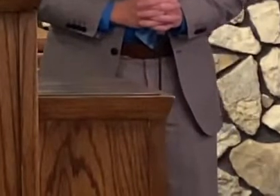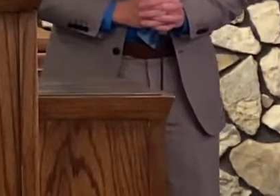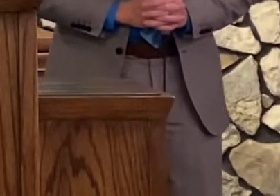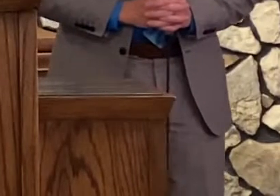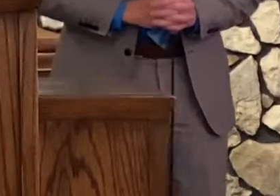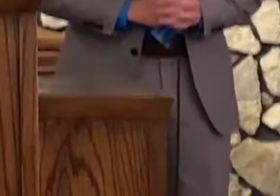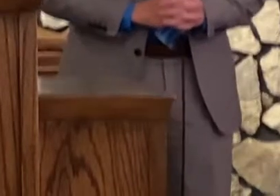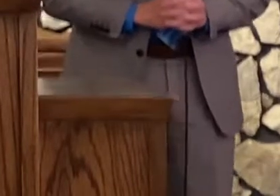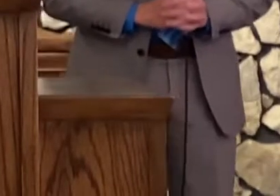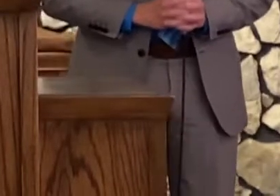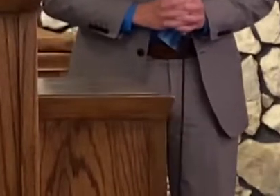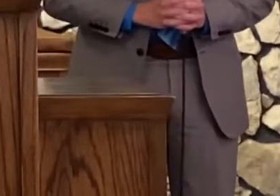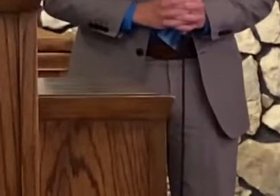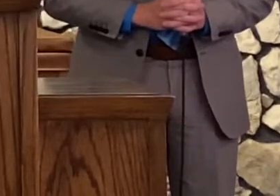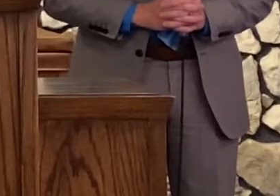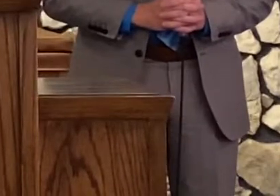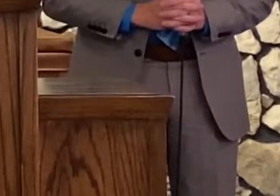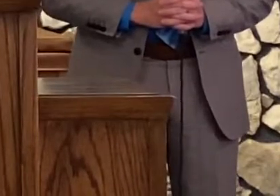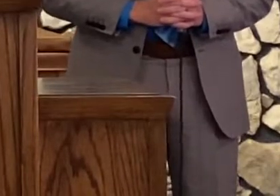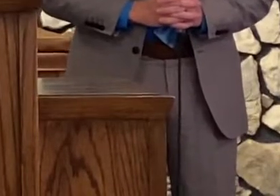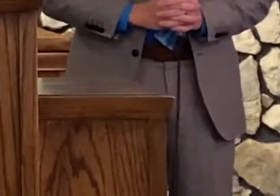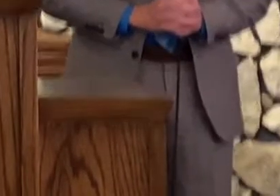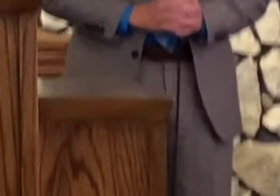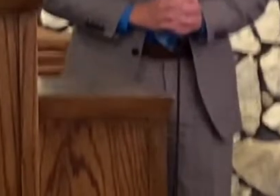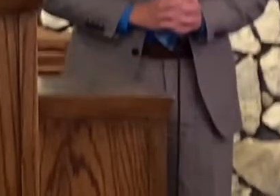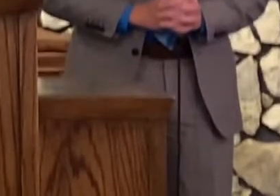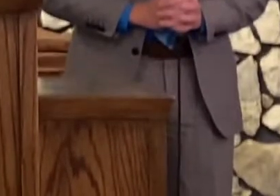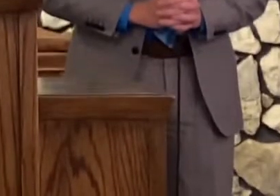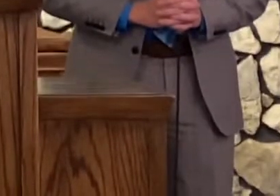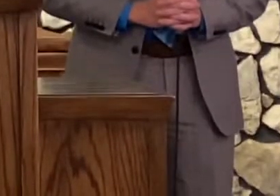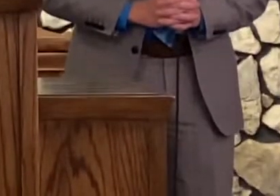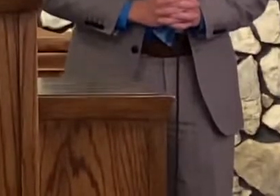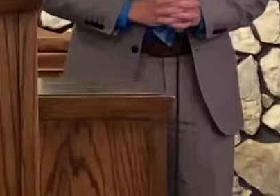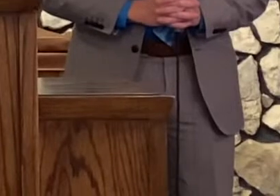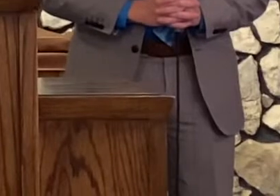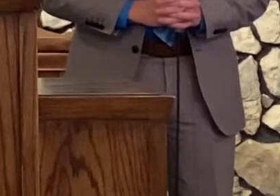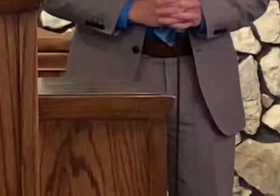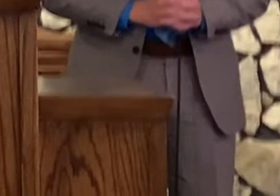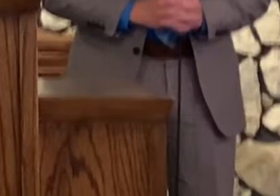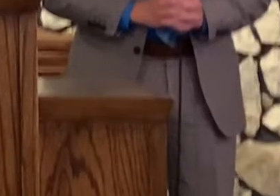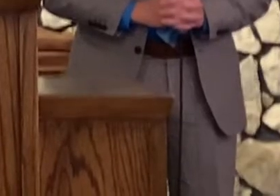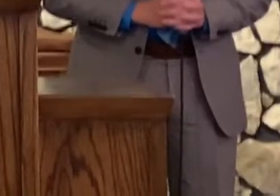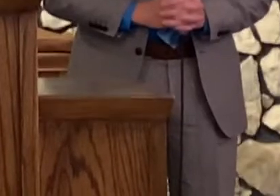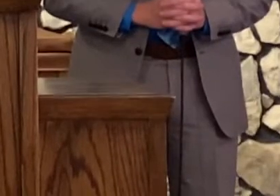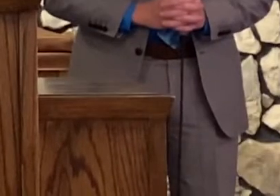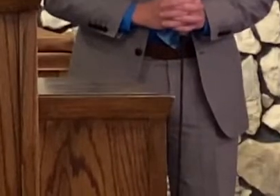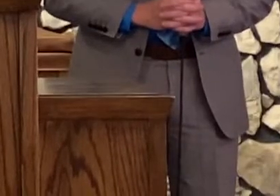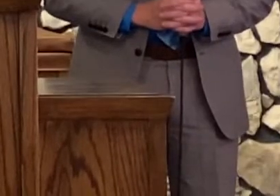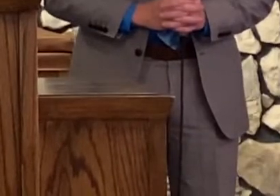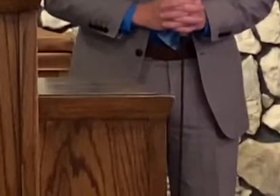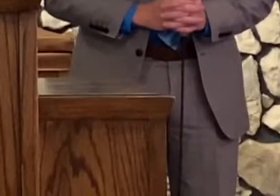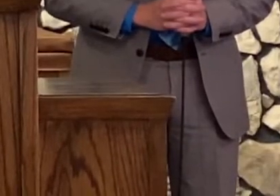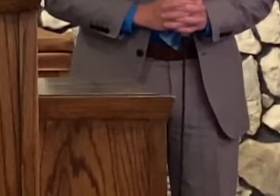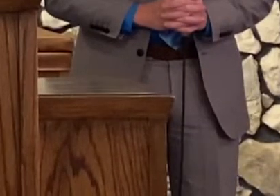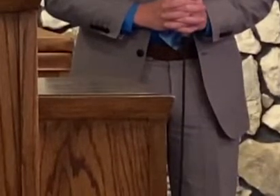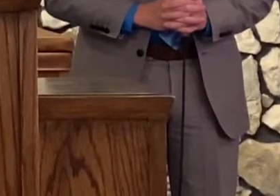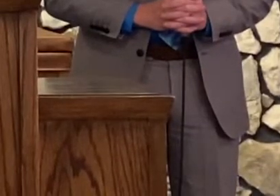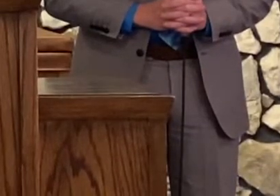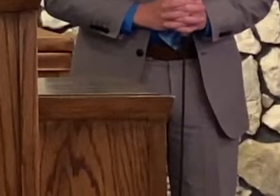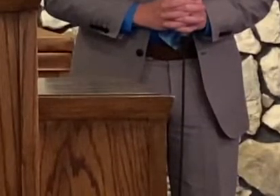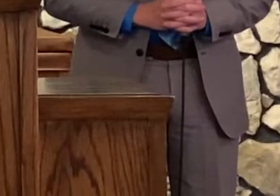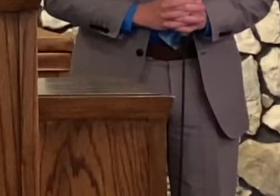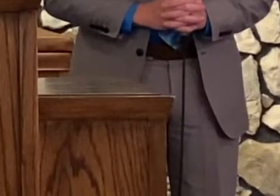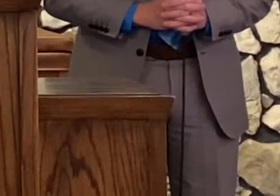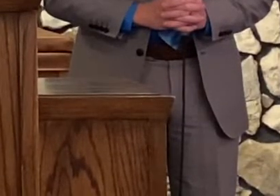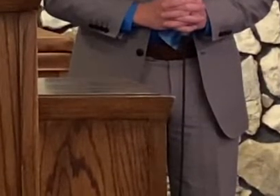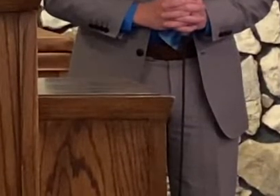here on earth. He was out and he was walking. He was among the people, and the